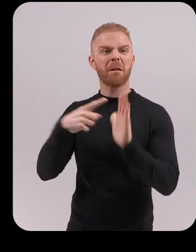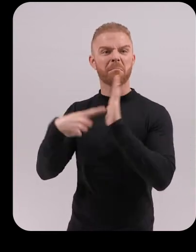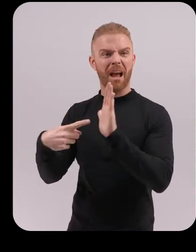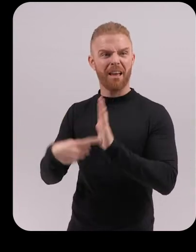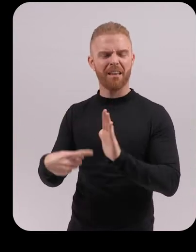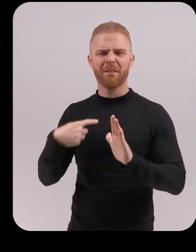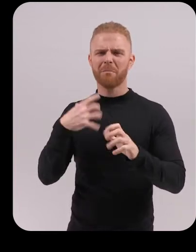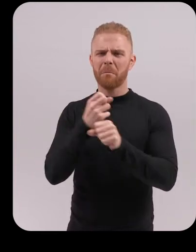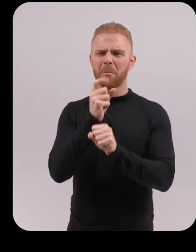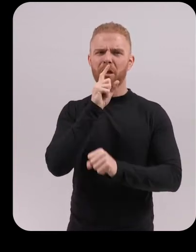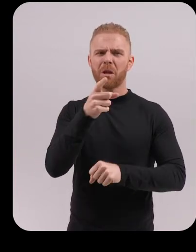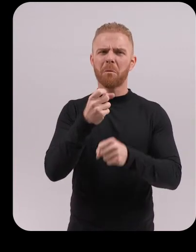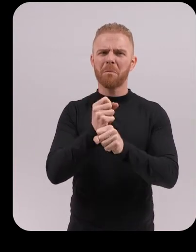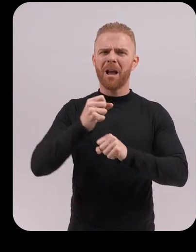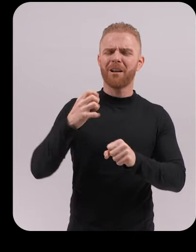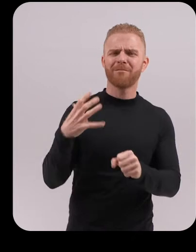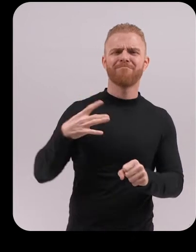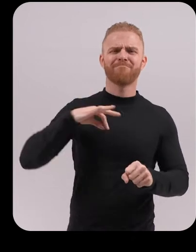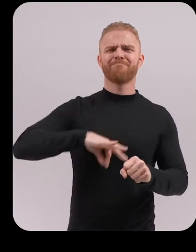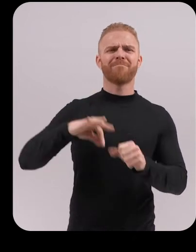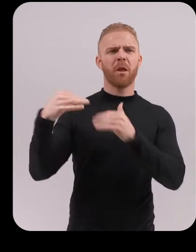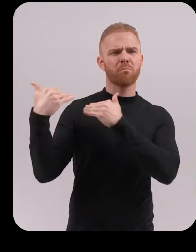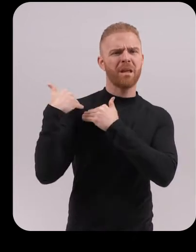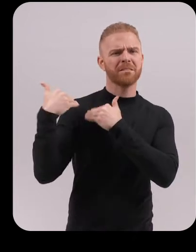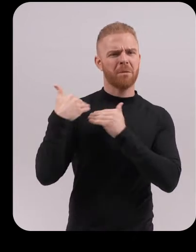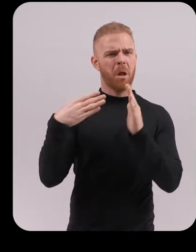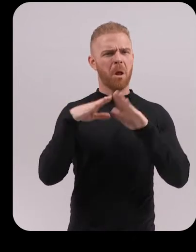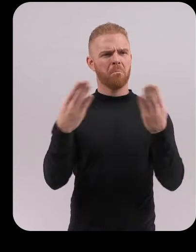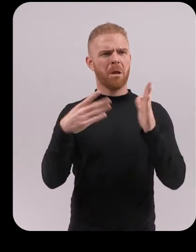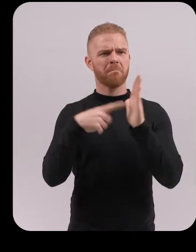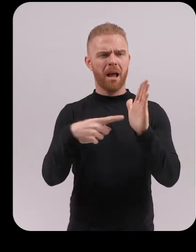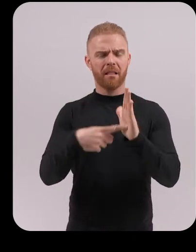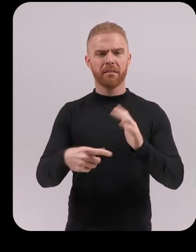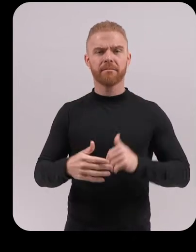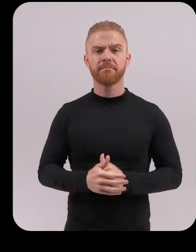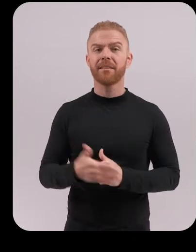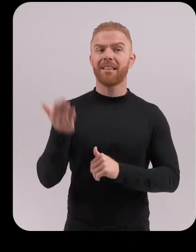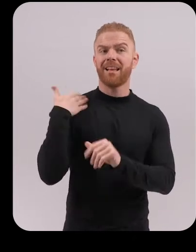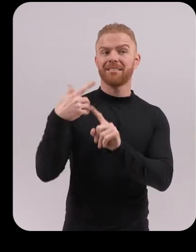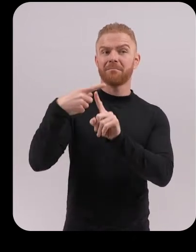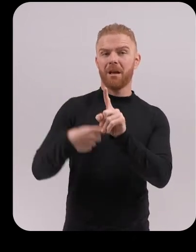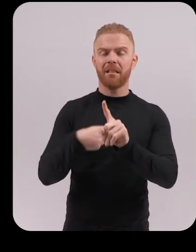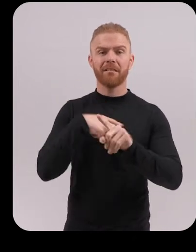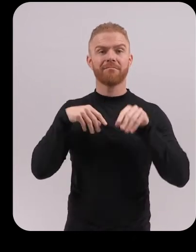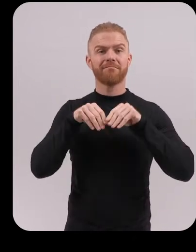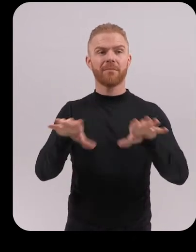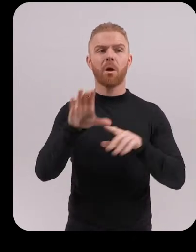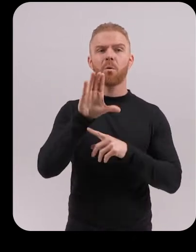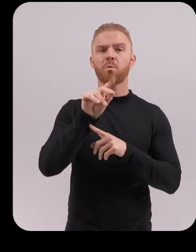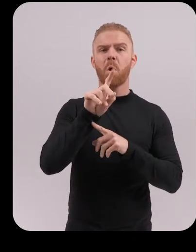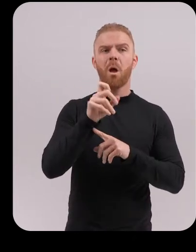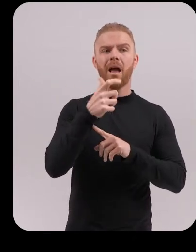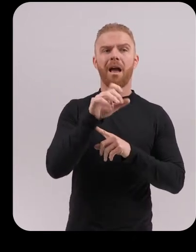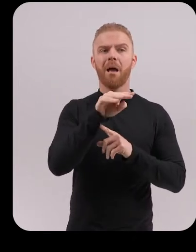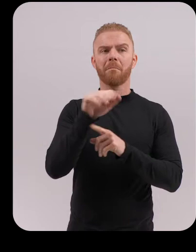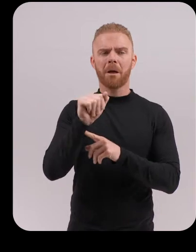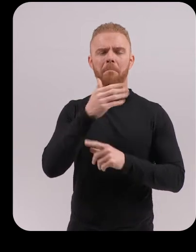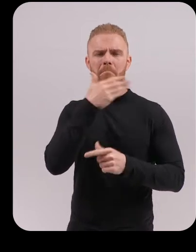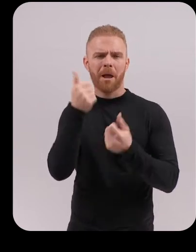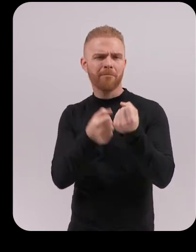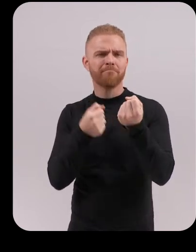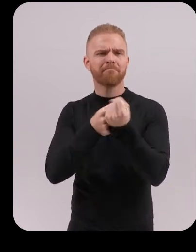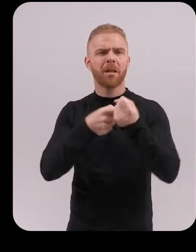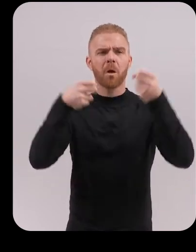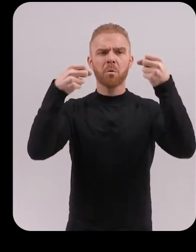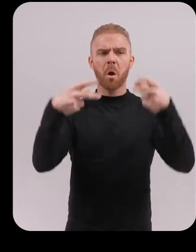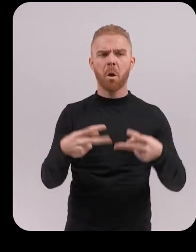to make the most useful and responsible set of open models. Just last month, we released Code Gemma to better support coding tasks